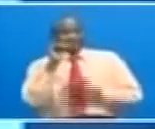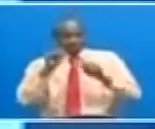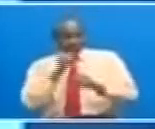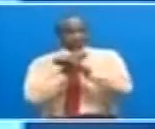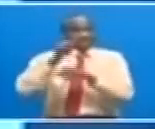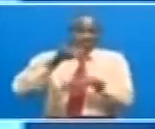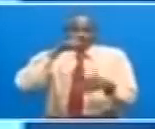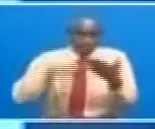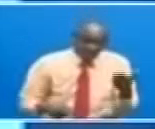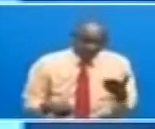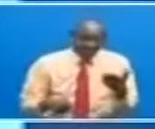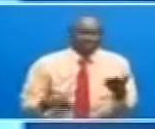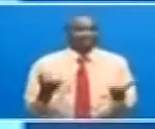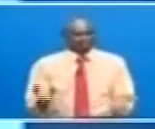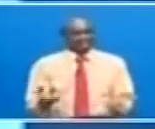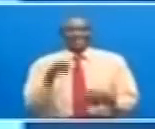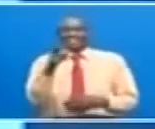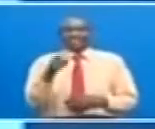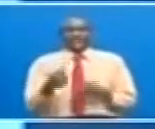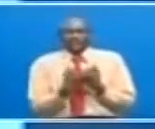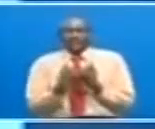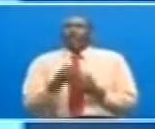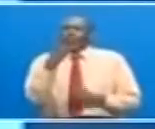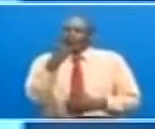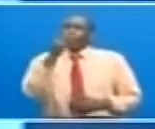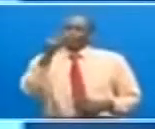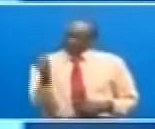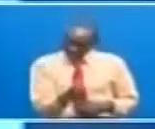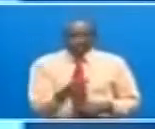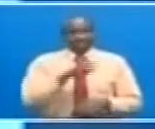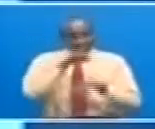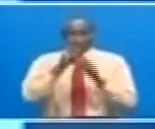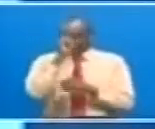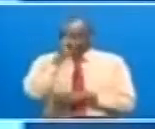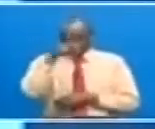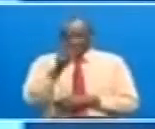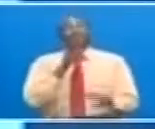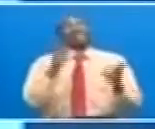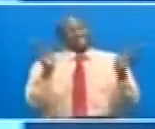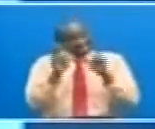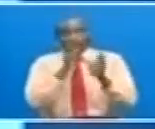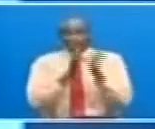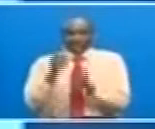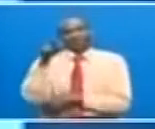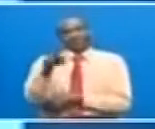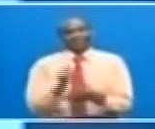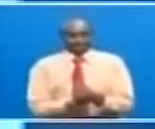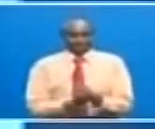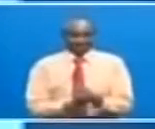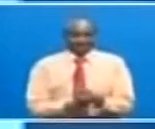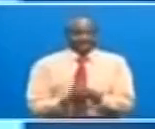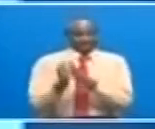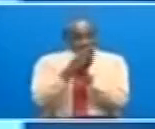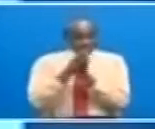task of managing security. Now, it took close to 4 months for the National Police Service to prepare for this visit. KTN's